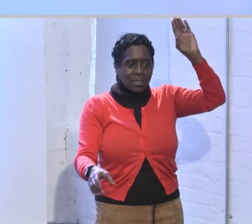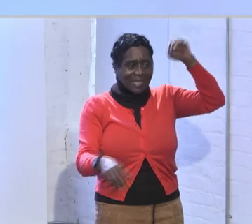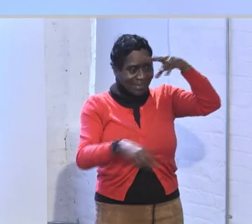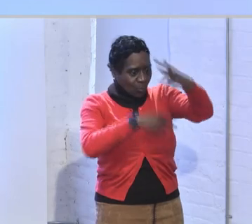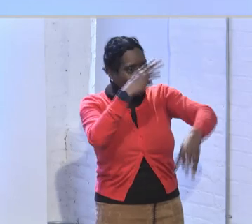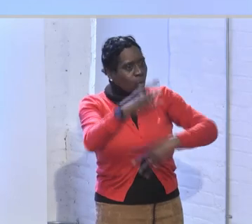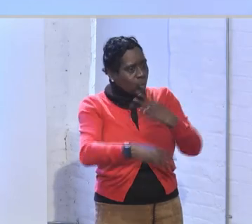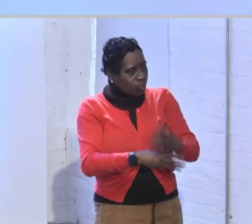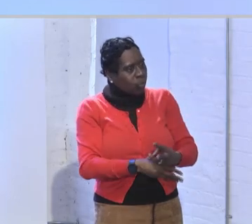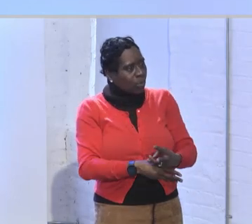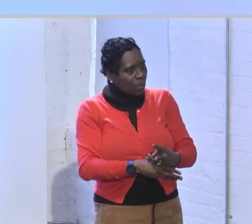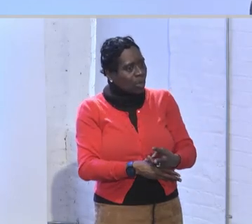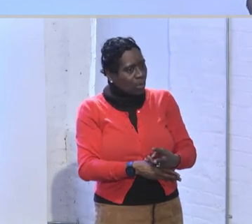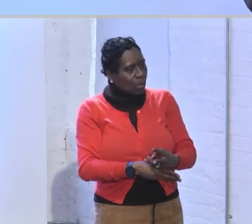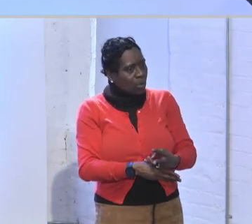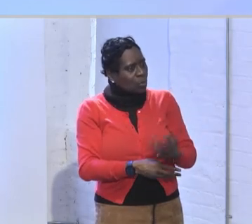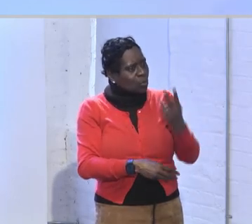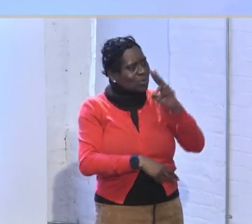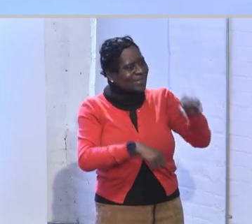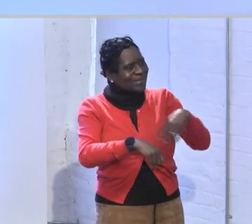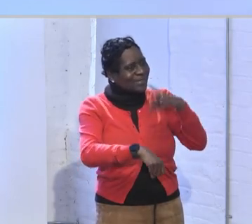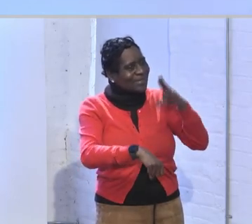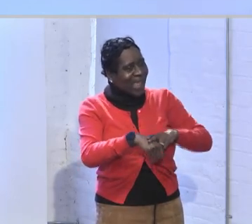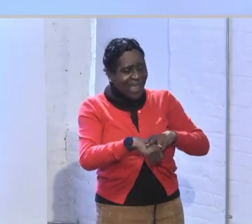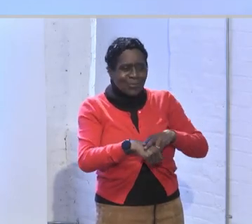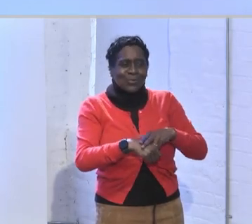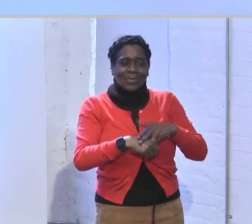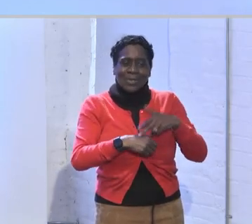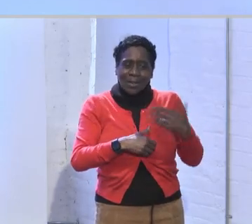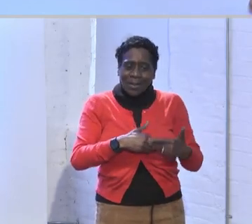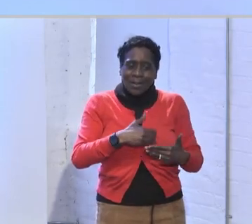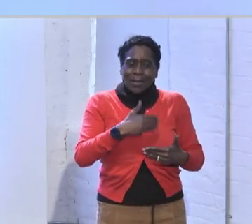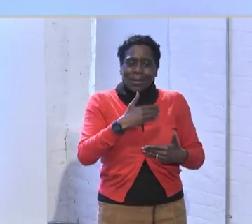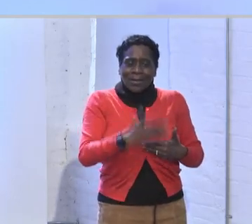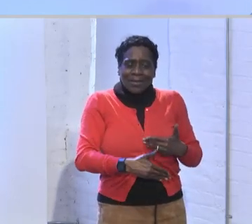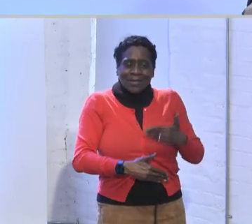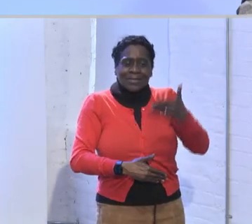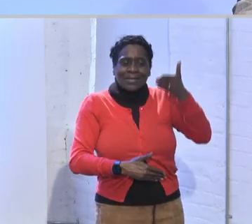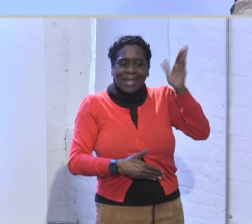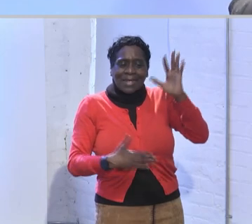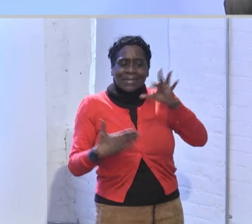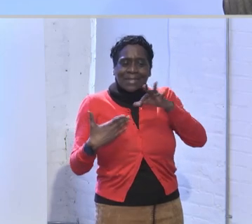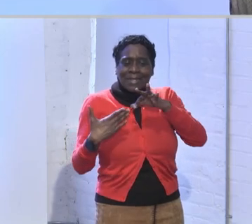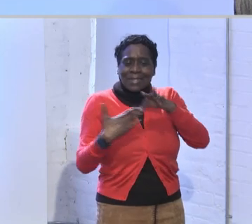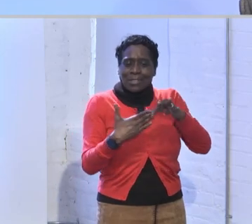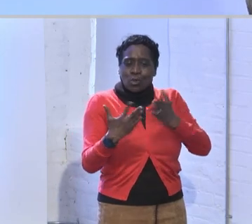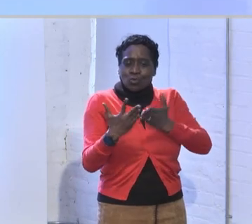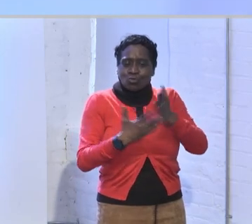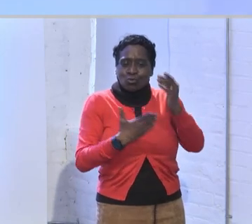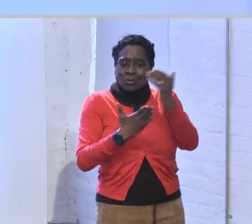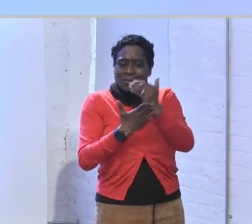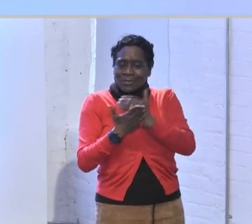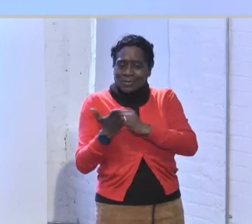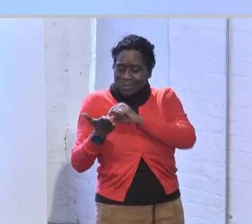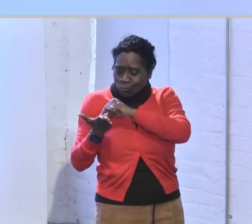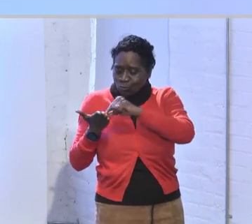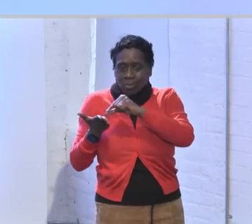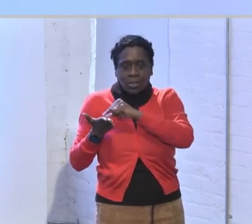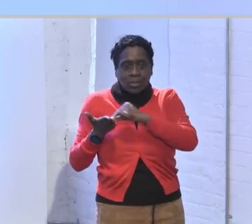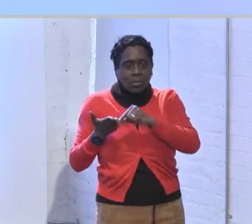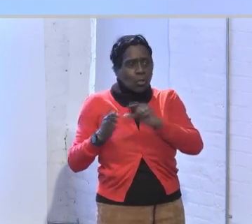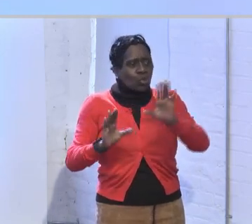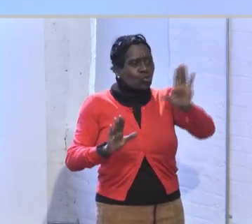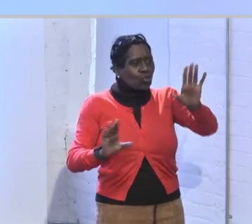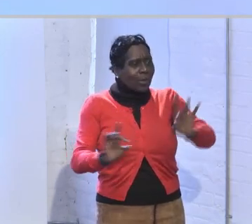world. You see this natural progression that he's leading us through here. Notice that this letting your